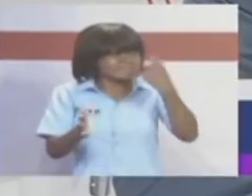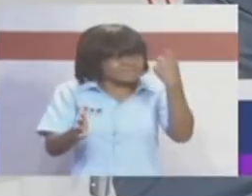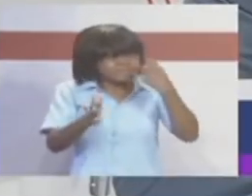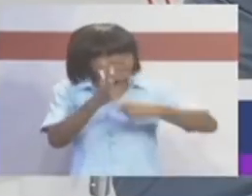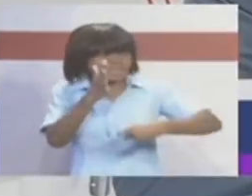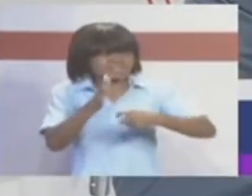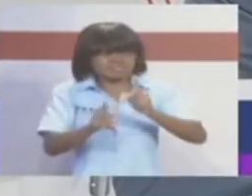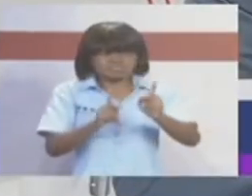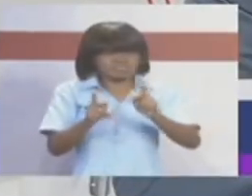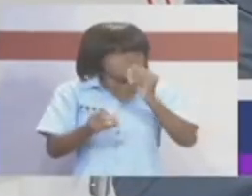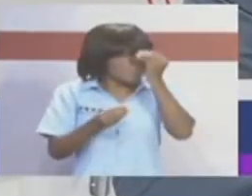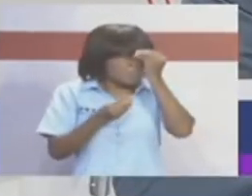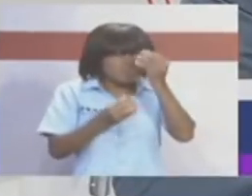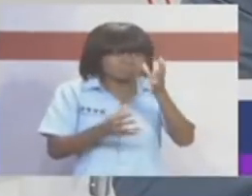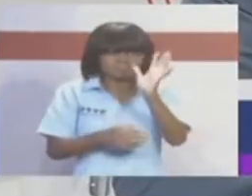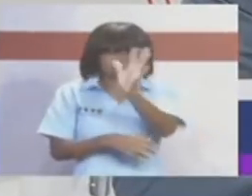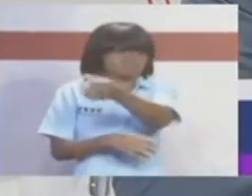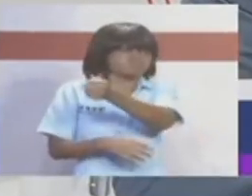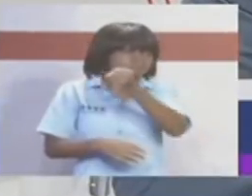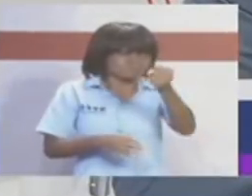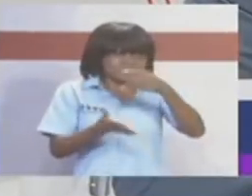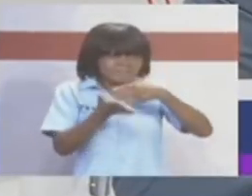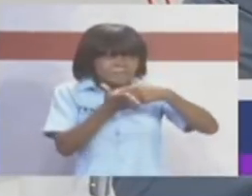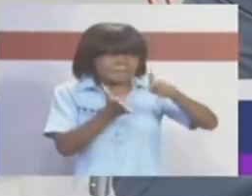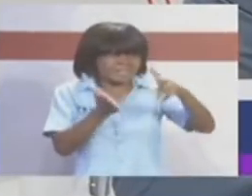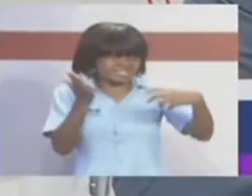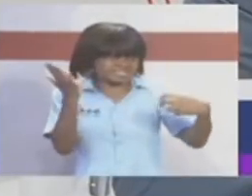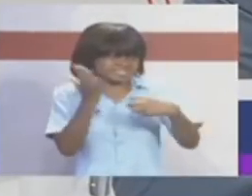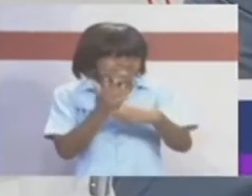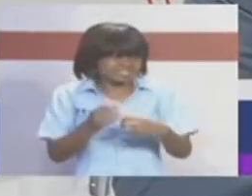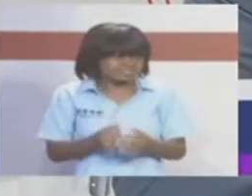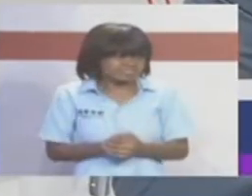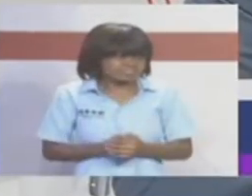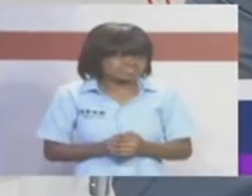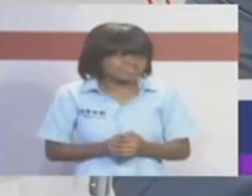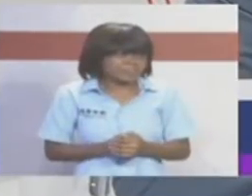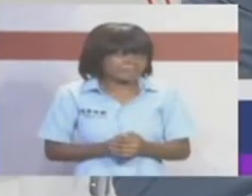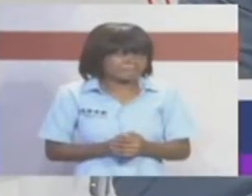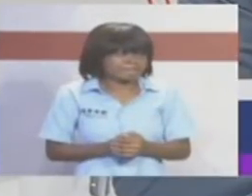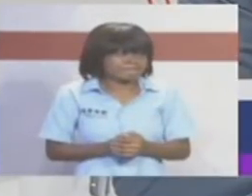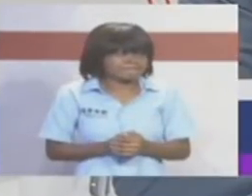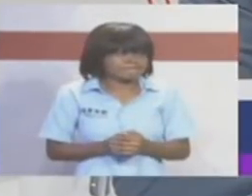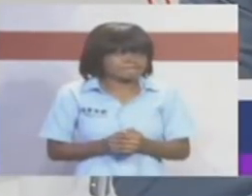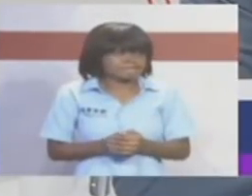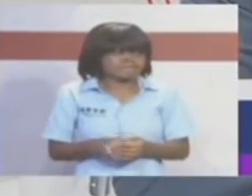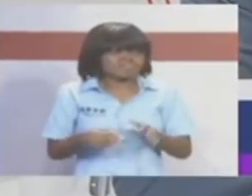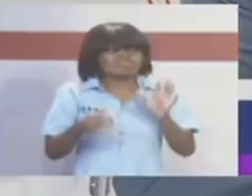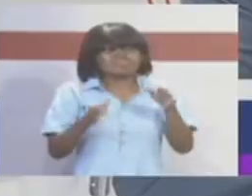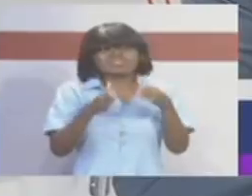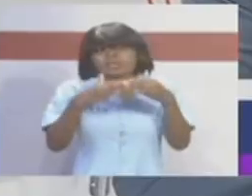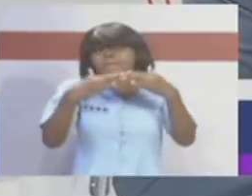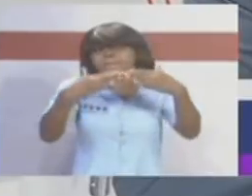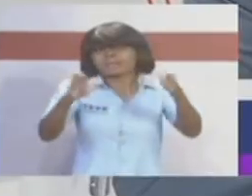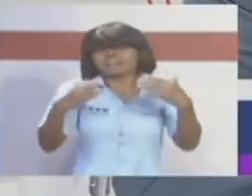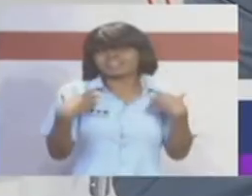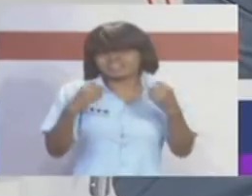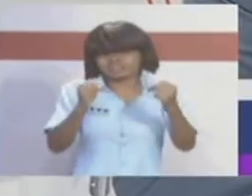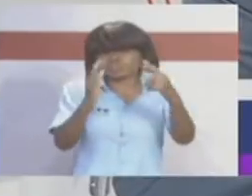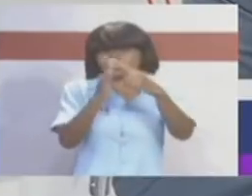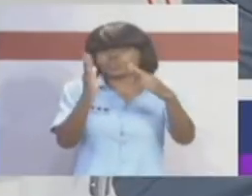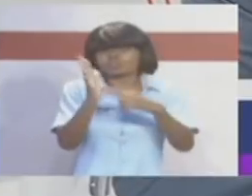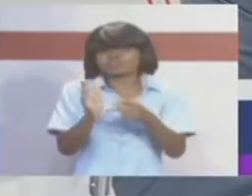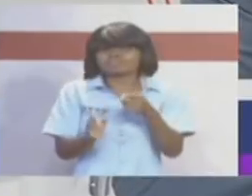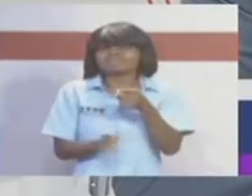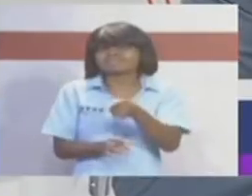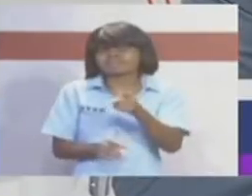when the public health regulations become, again, the main driving force in trying to reduce risk,